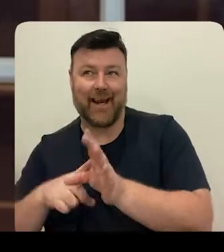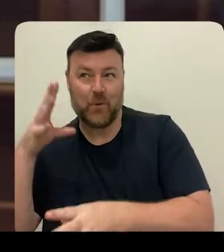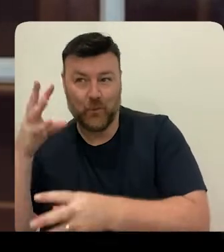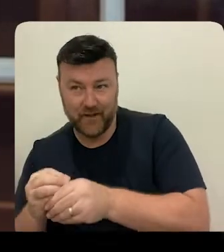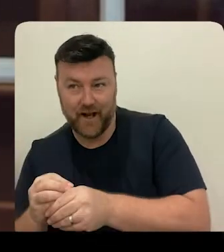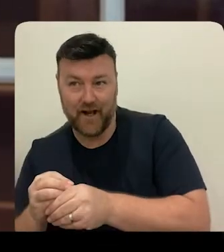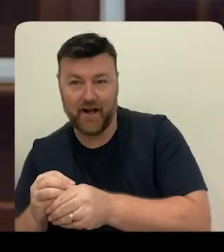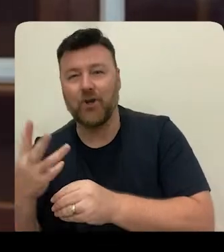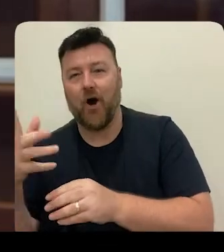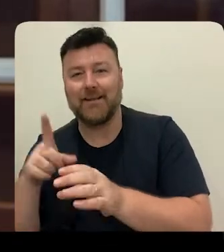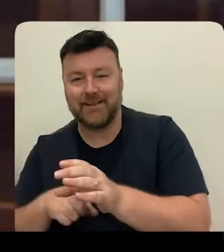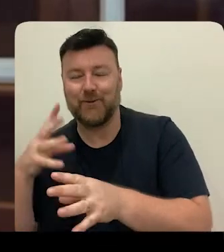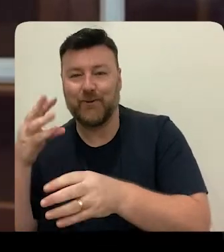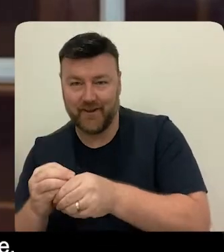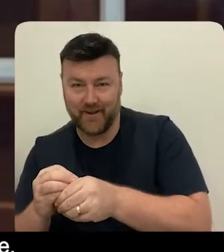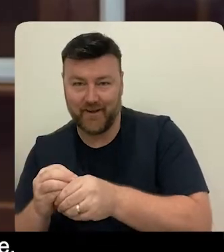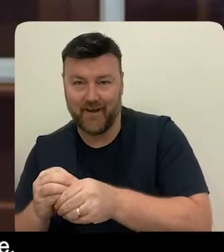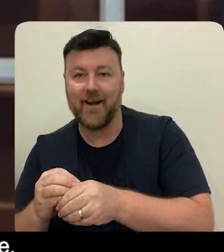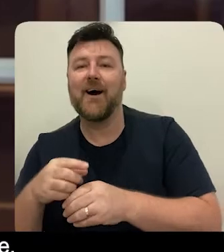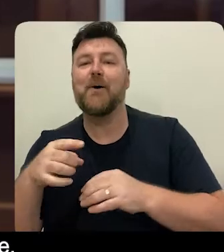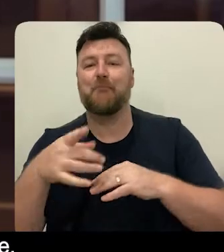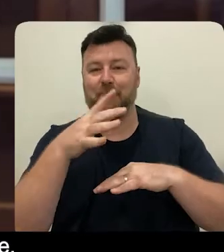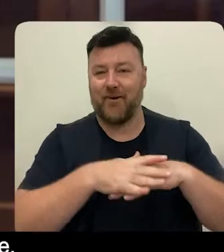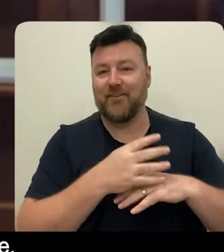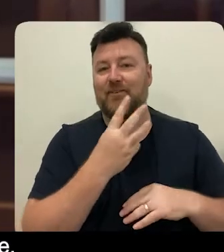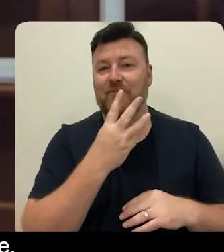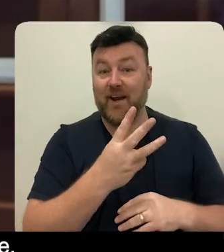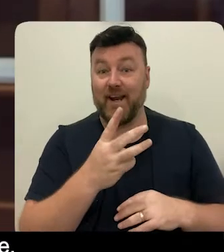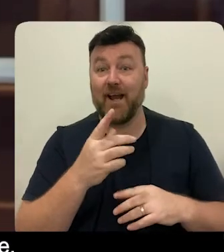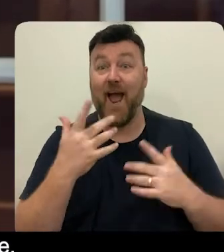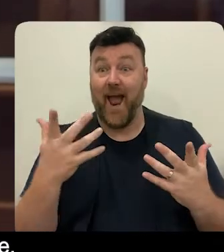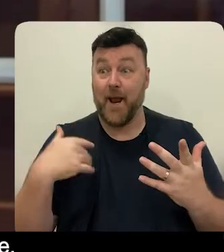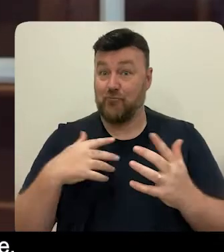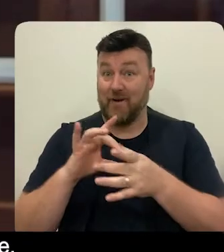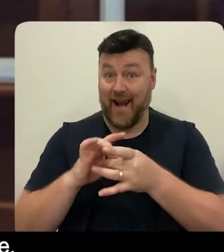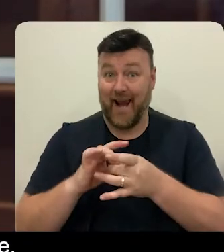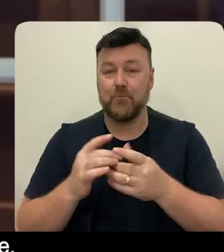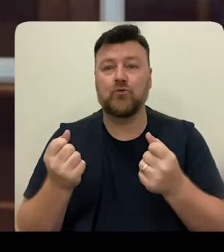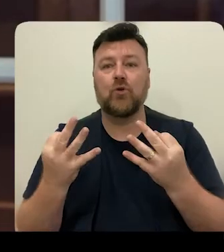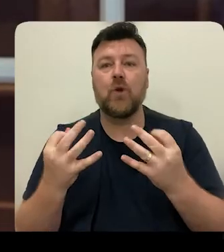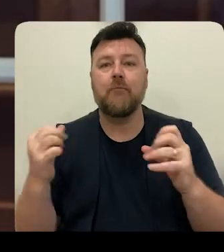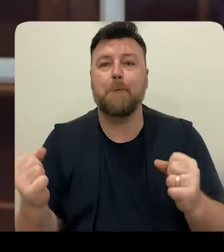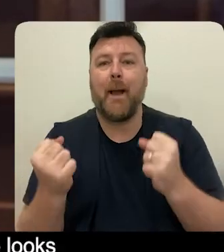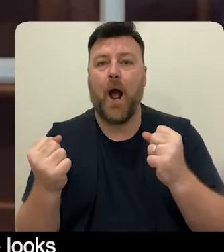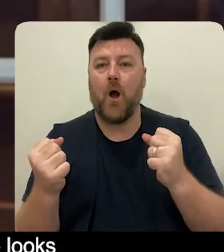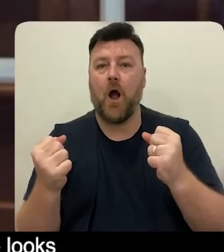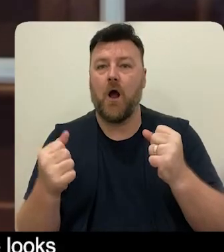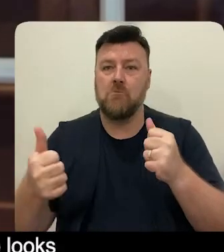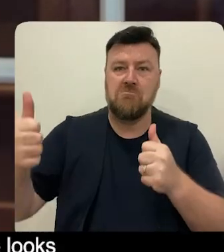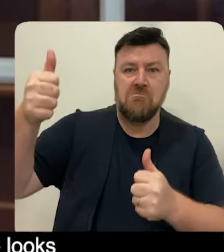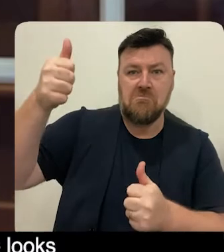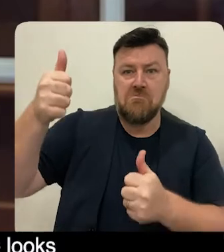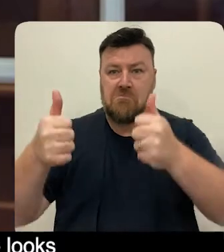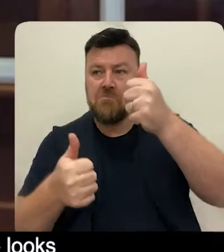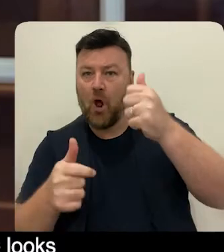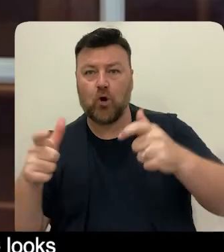first relationship I've had where control and power over is not a feature. So I